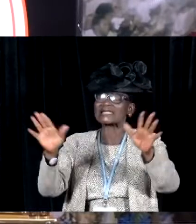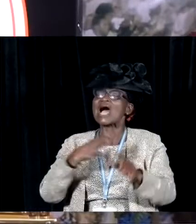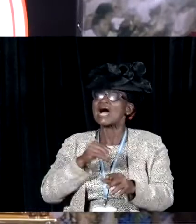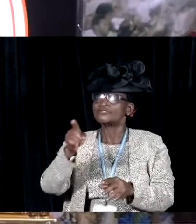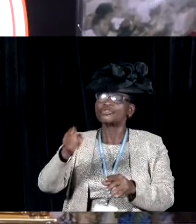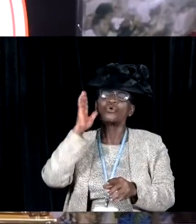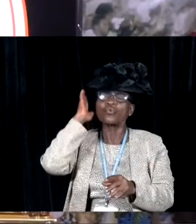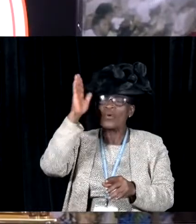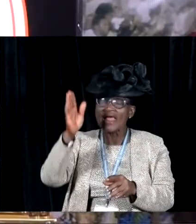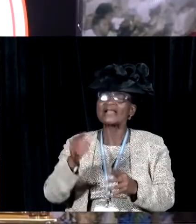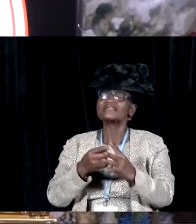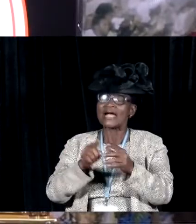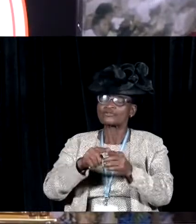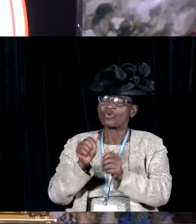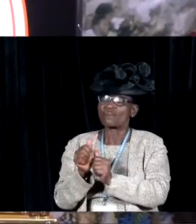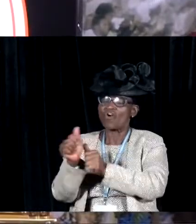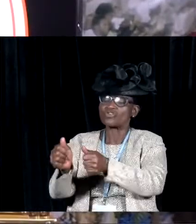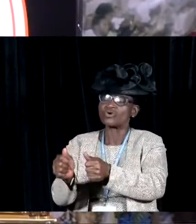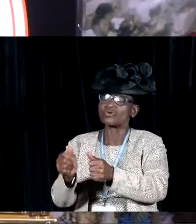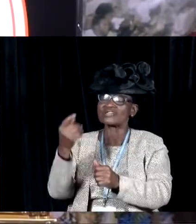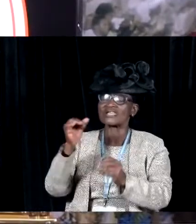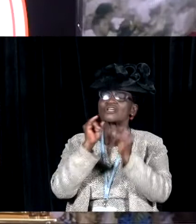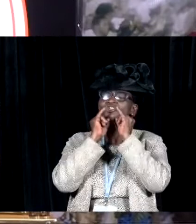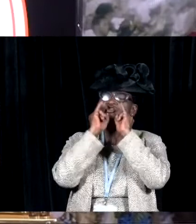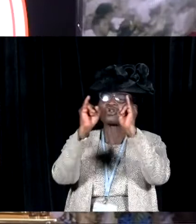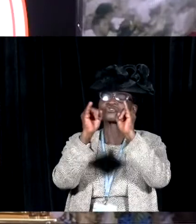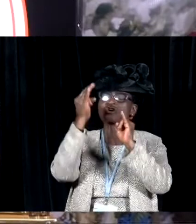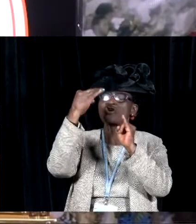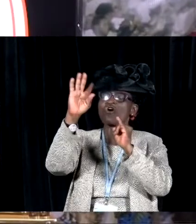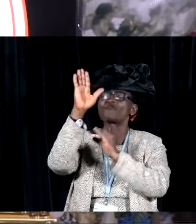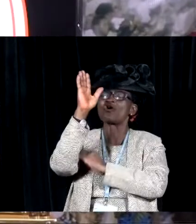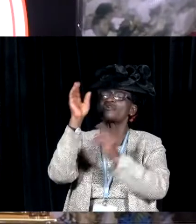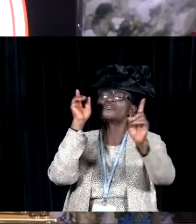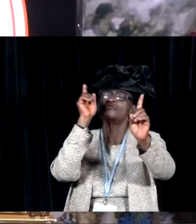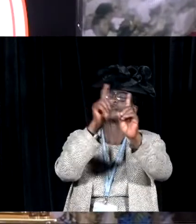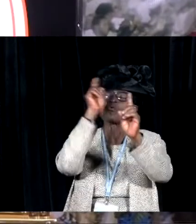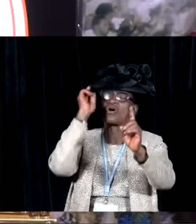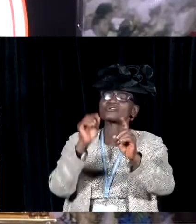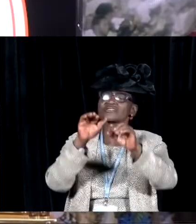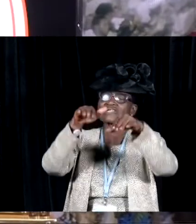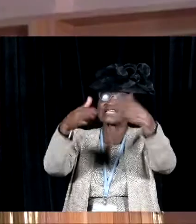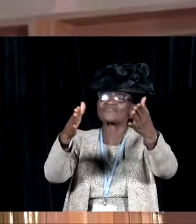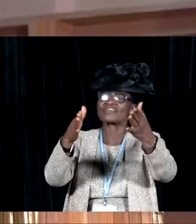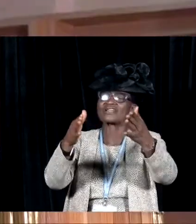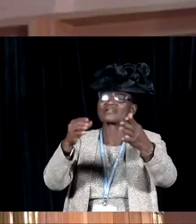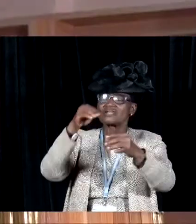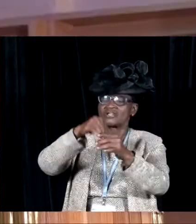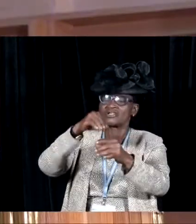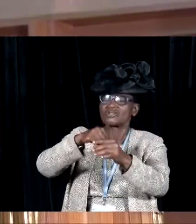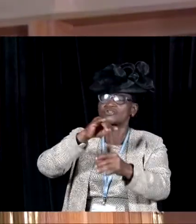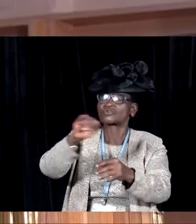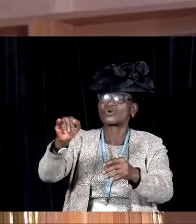to follow the instructions of God towards giving, sowing,